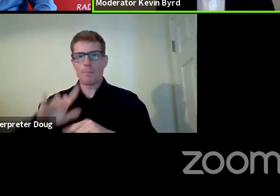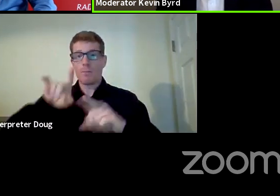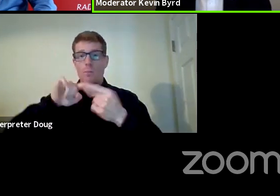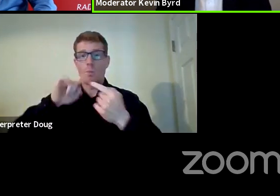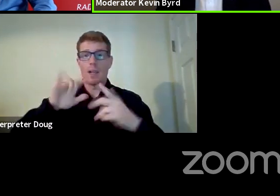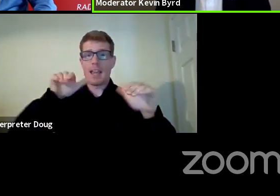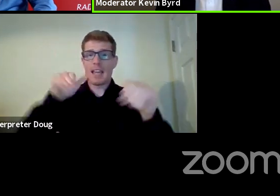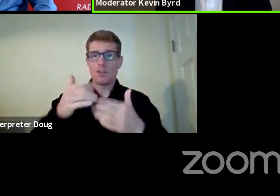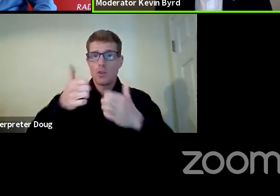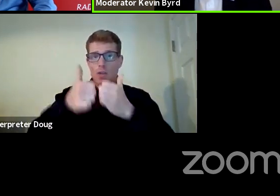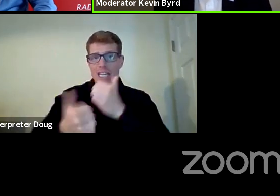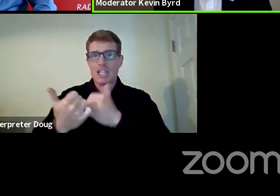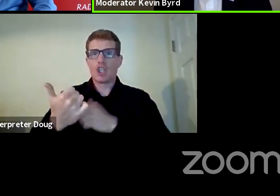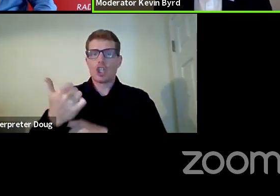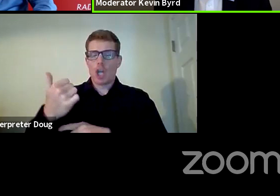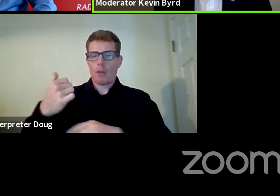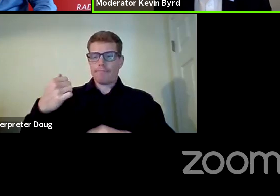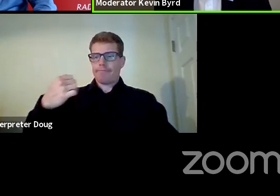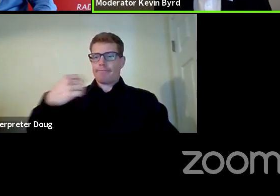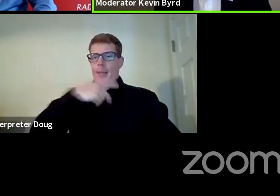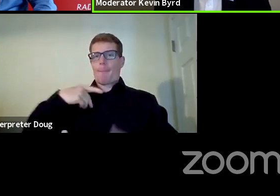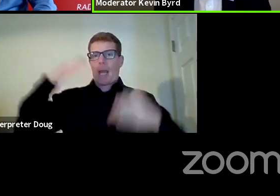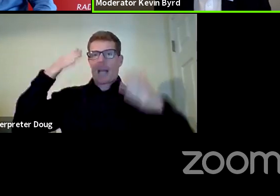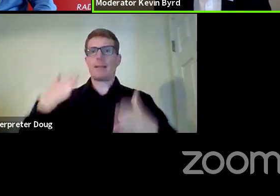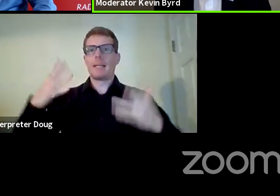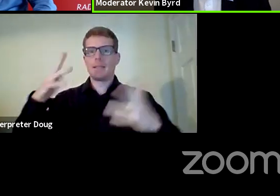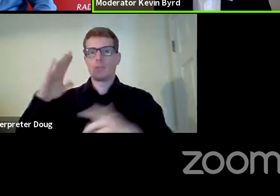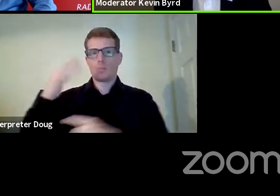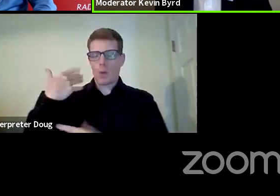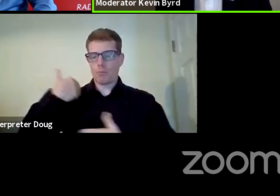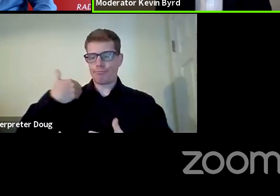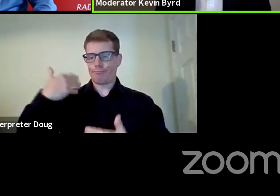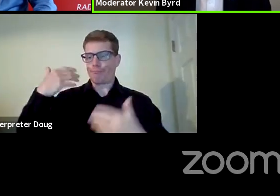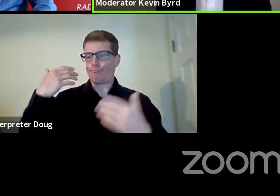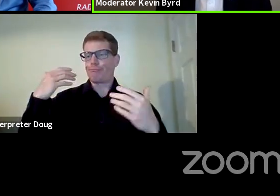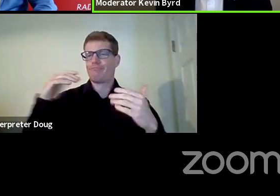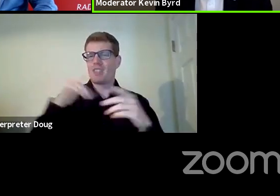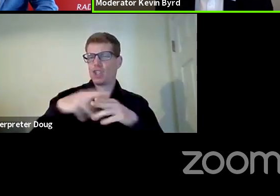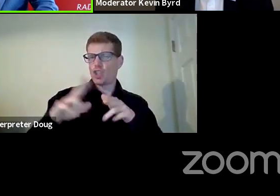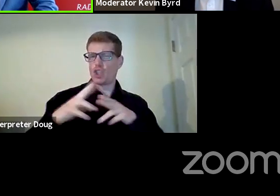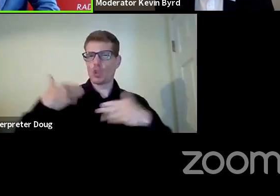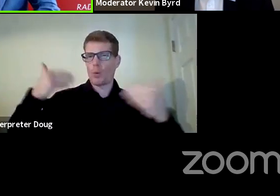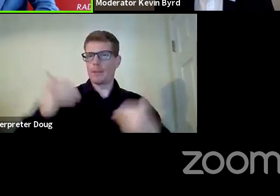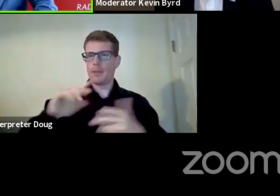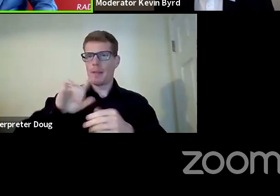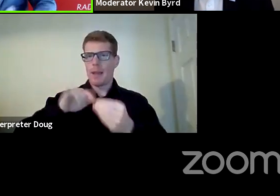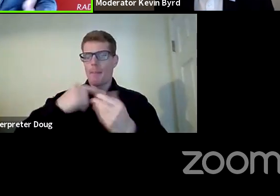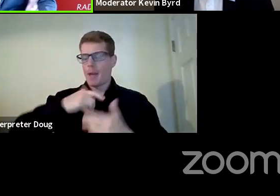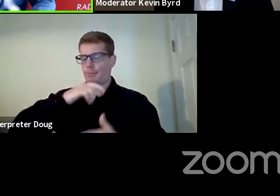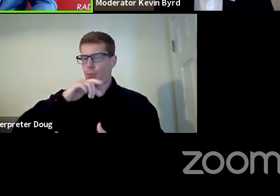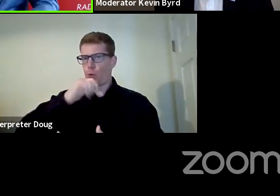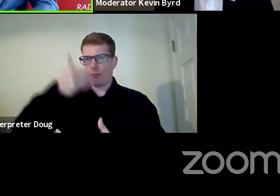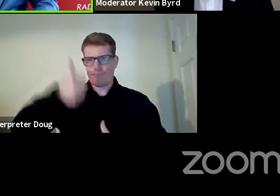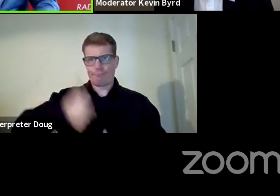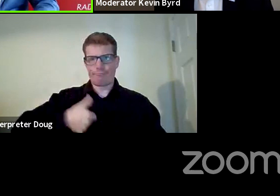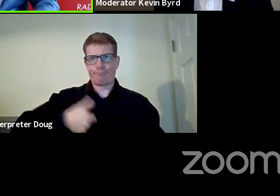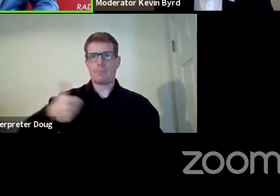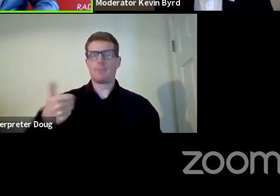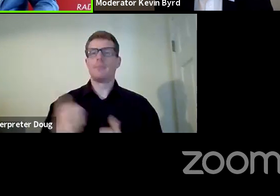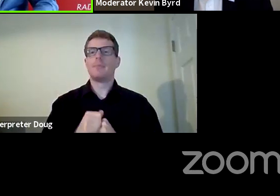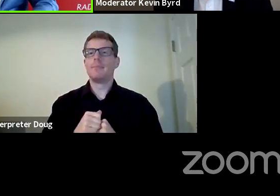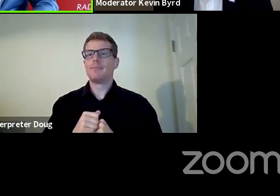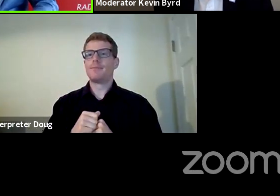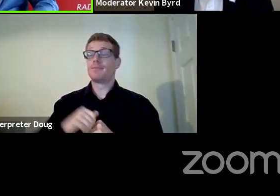First up this evening, we have Brian Hemphill. He is president of Radford University. Thank you, Kevin. I'm Brian Hemphill, president of